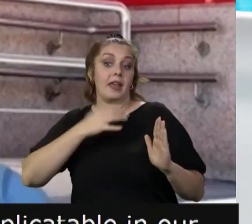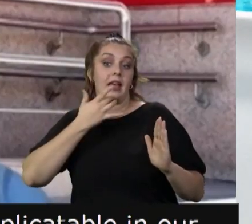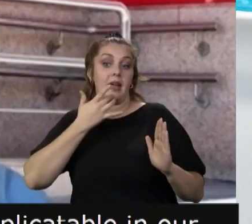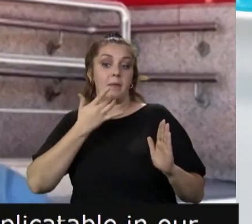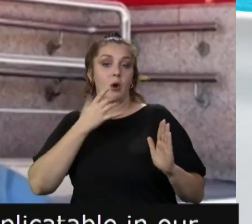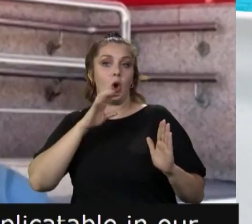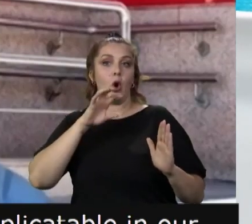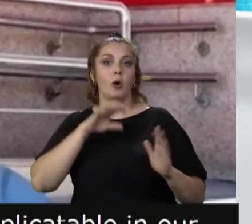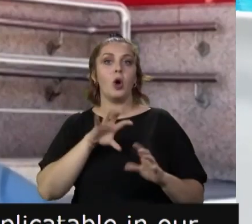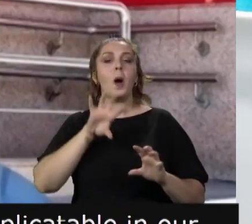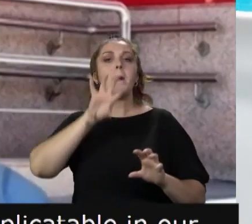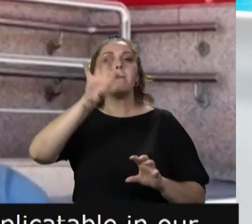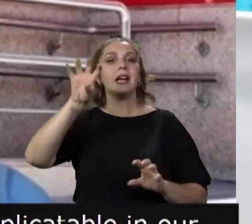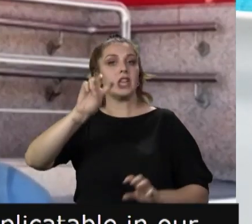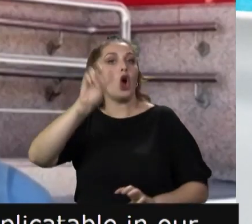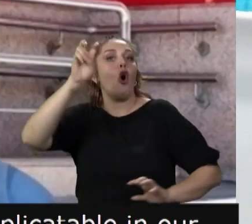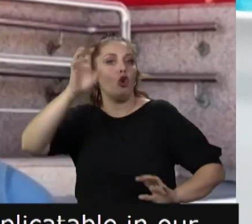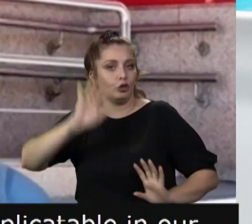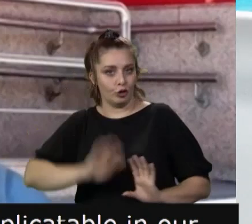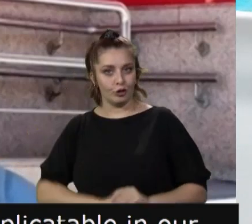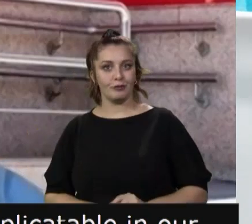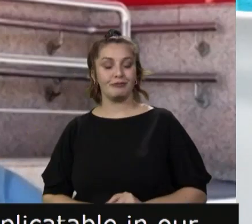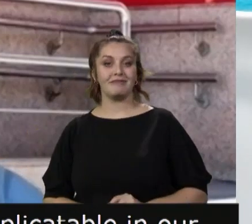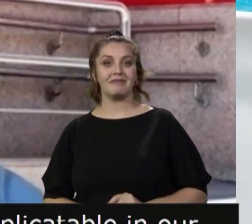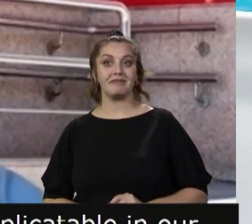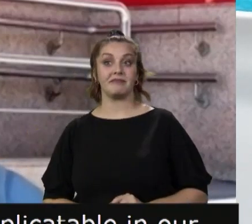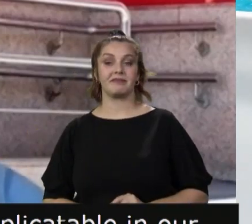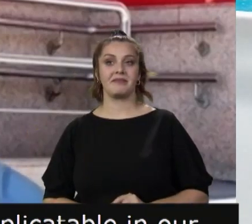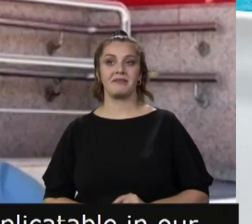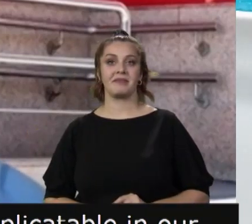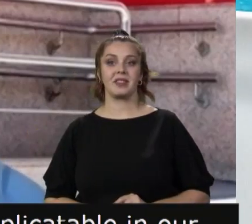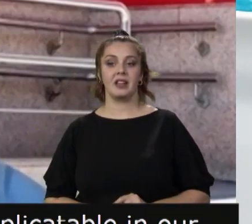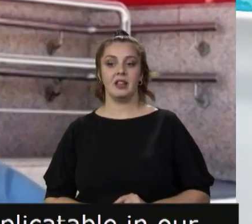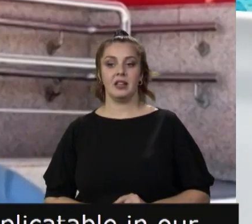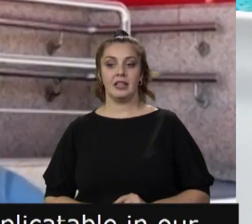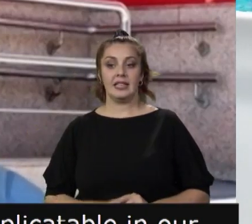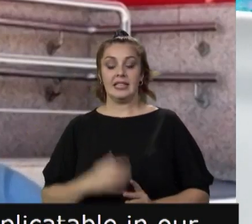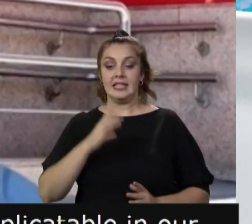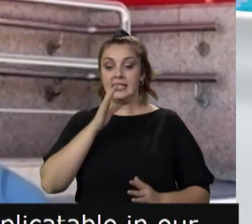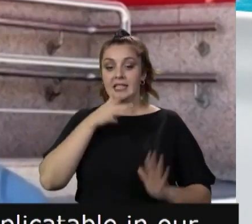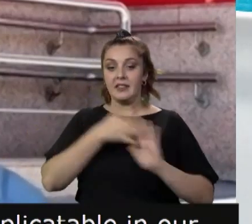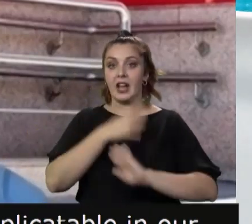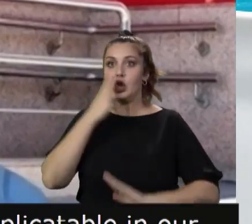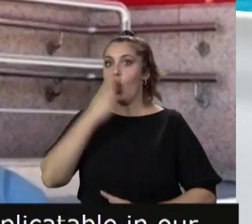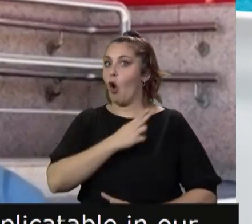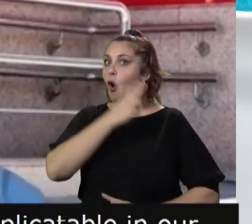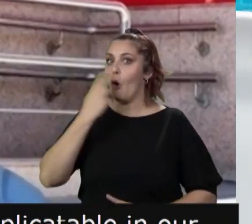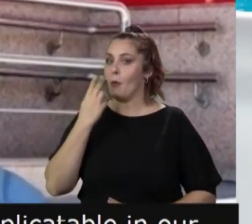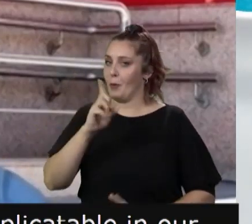a otros continentes. So we have thought about sending it to other continents.